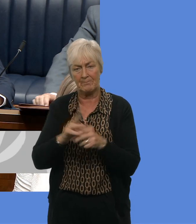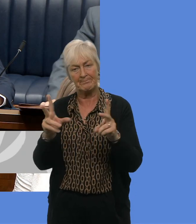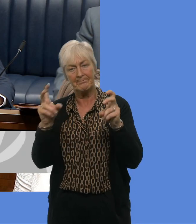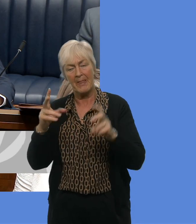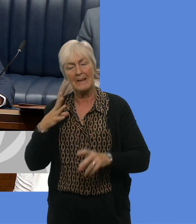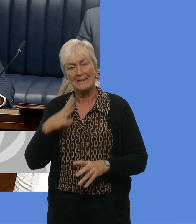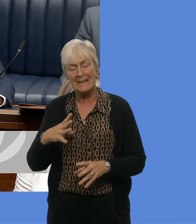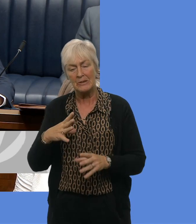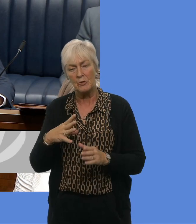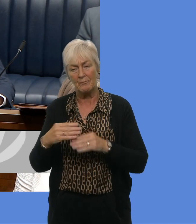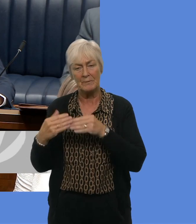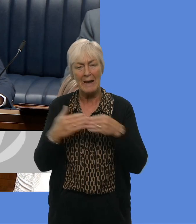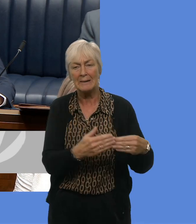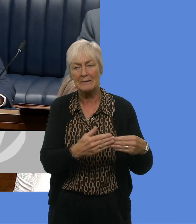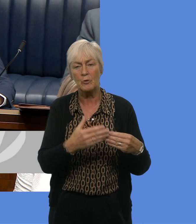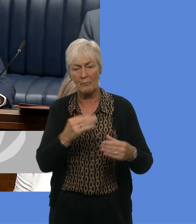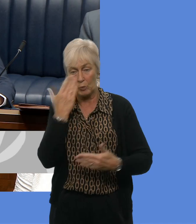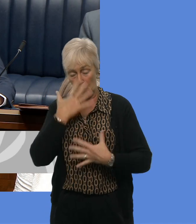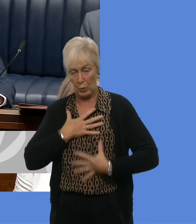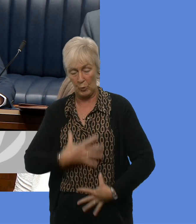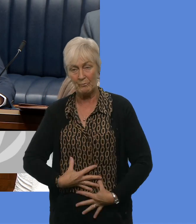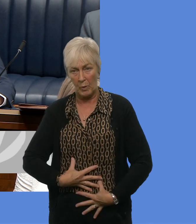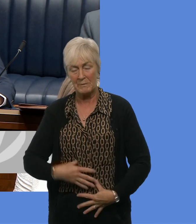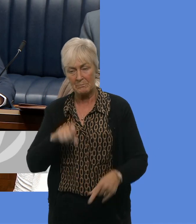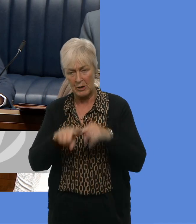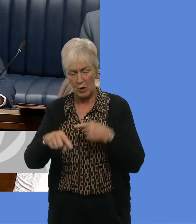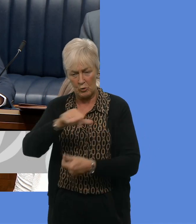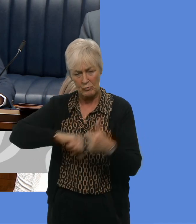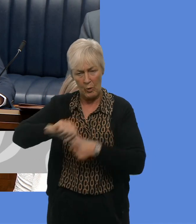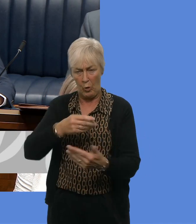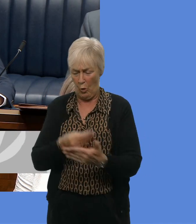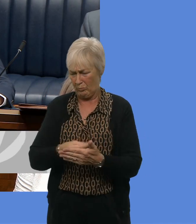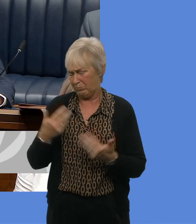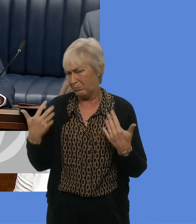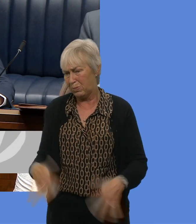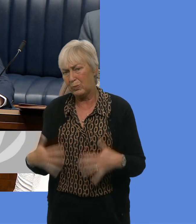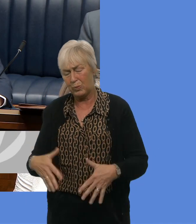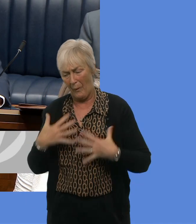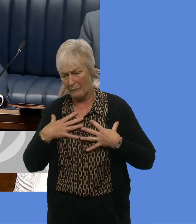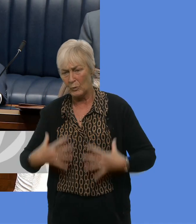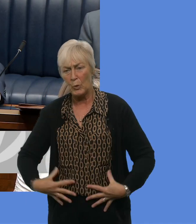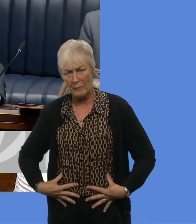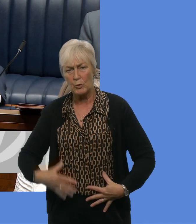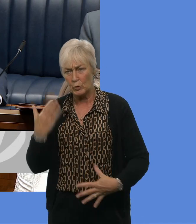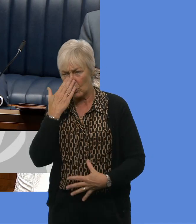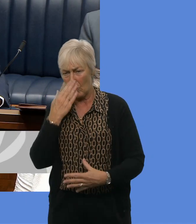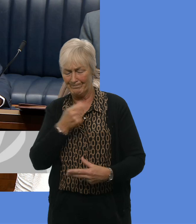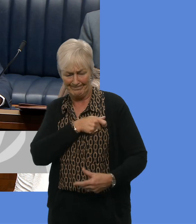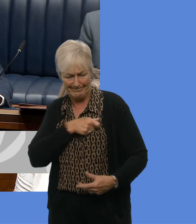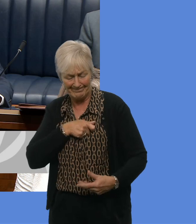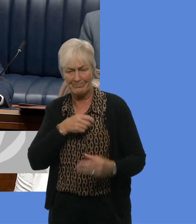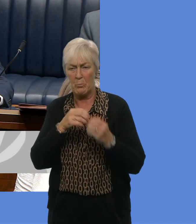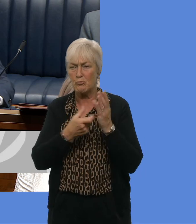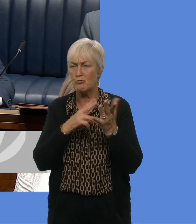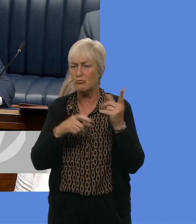statutory guidance in relation to school uniforms, particularly around the cost and affordability of those uniforms, the use of branded items and